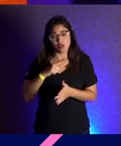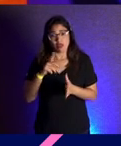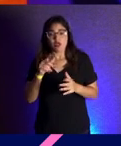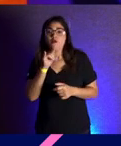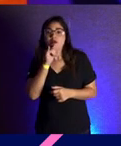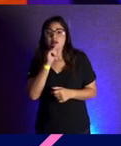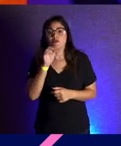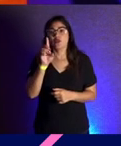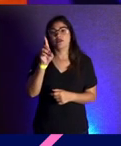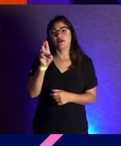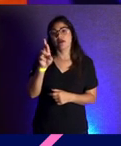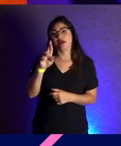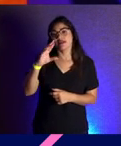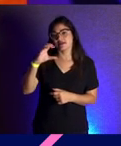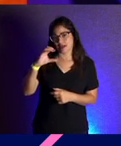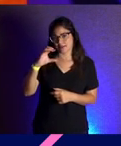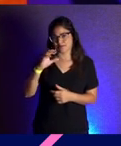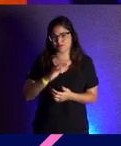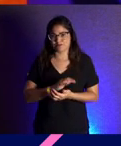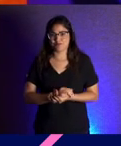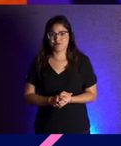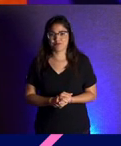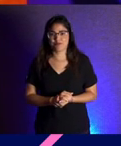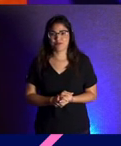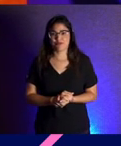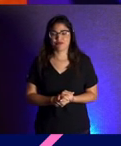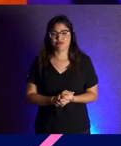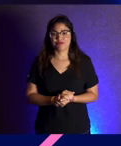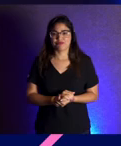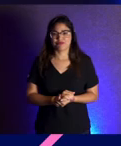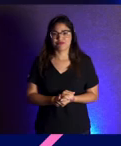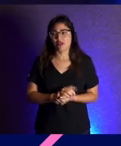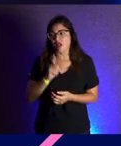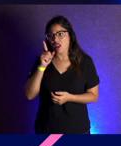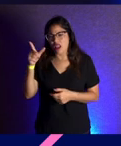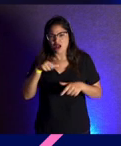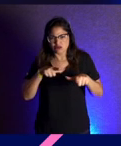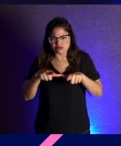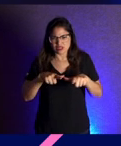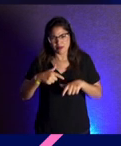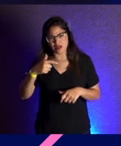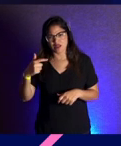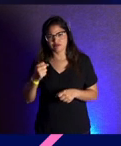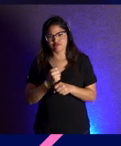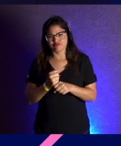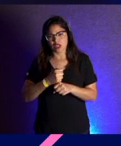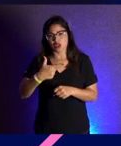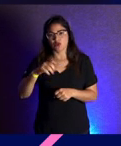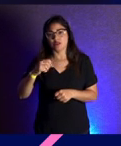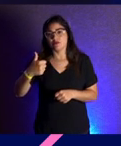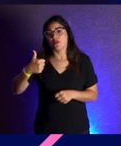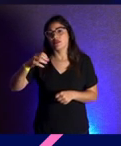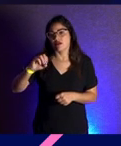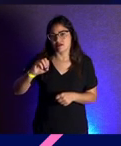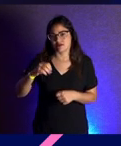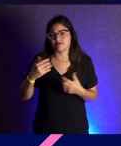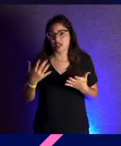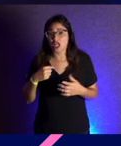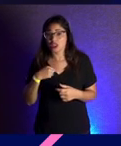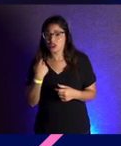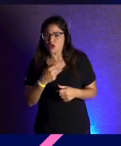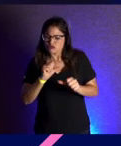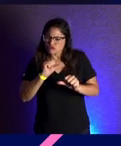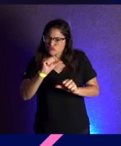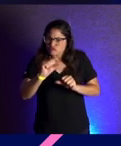talking about the Congress or I'm working with that. However, if we reverse this problem by using analysis